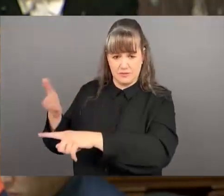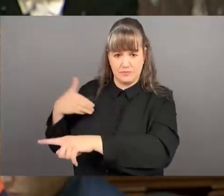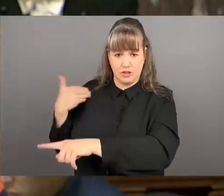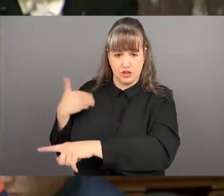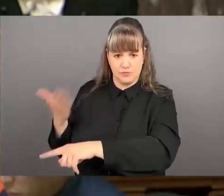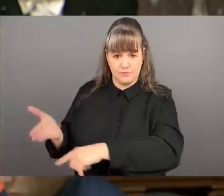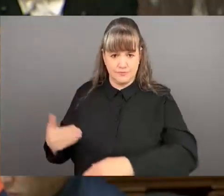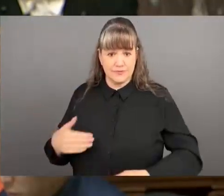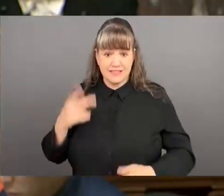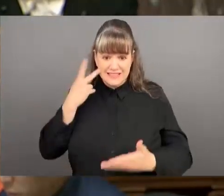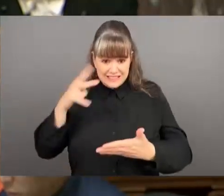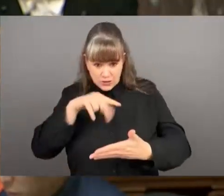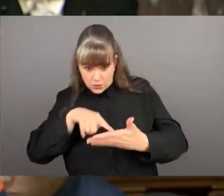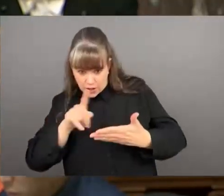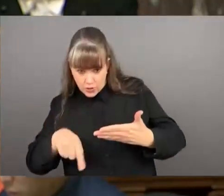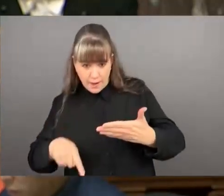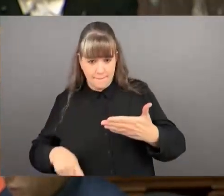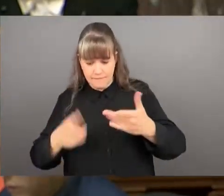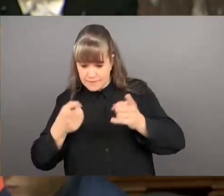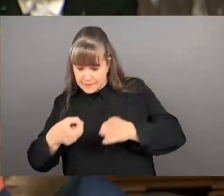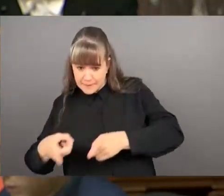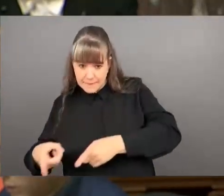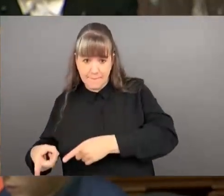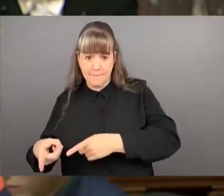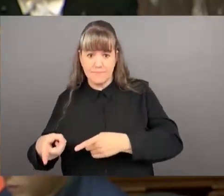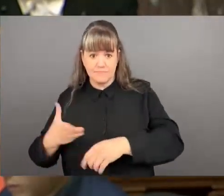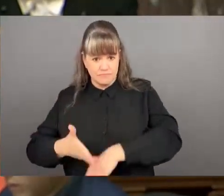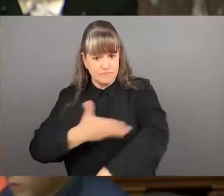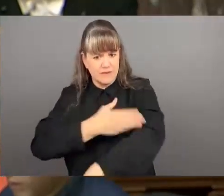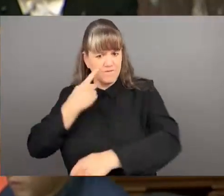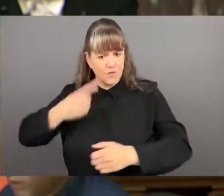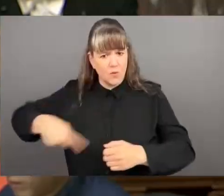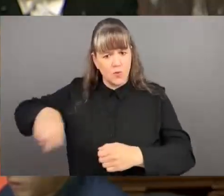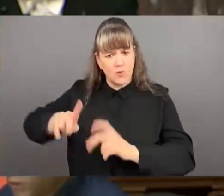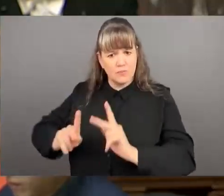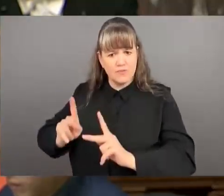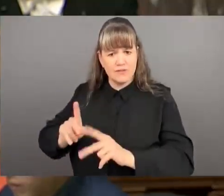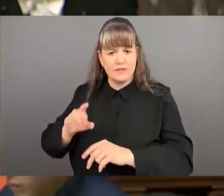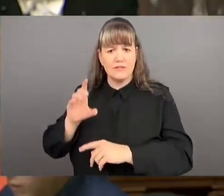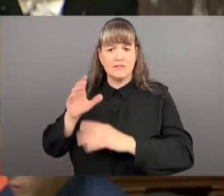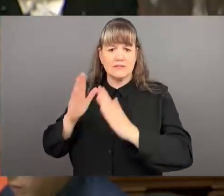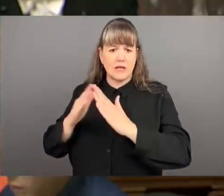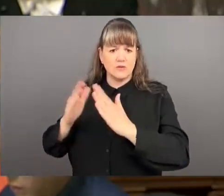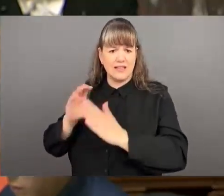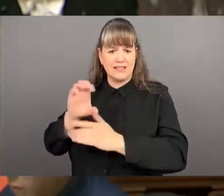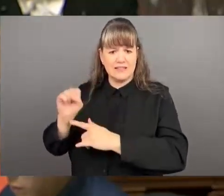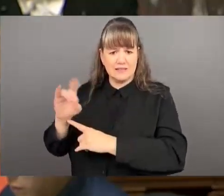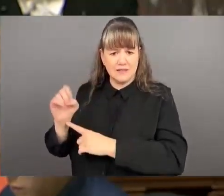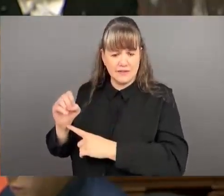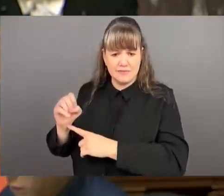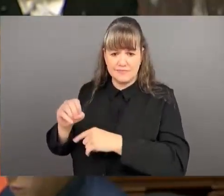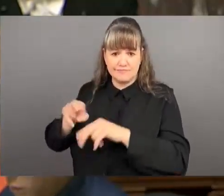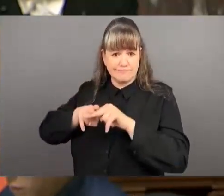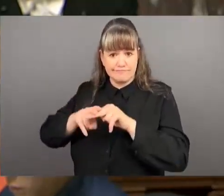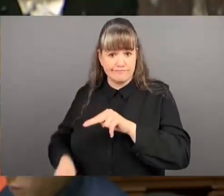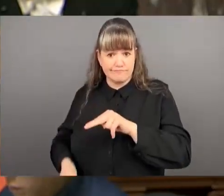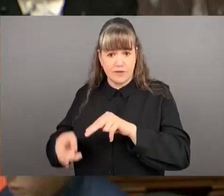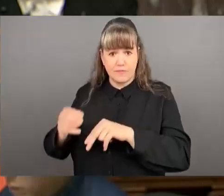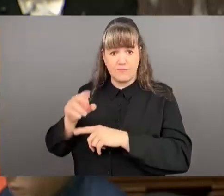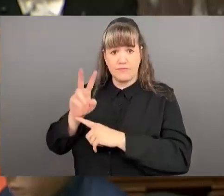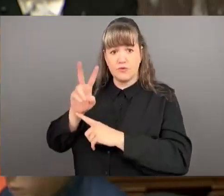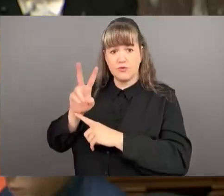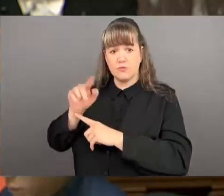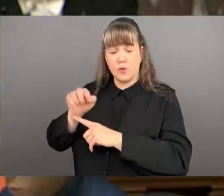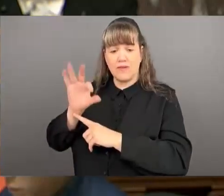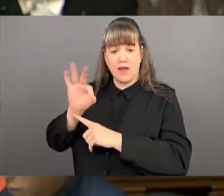east side. Over the last year, a drop of 2.9% of the number of people who are on income assistance